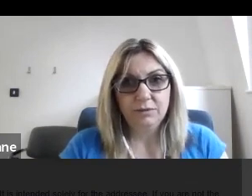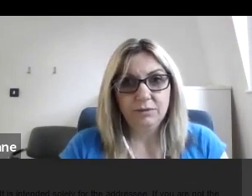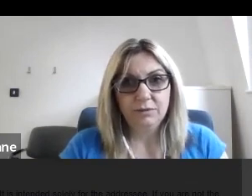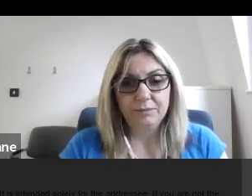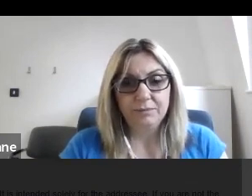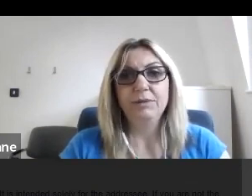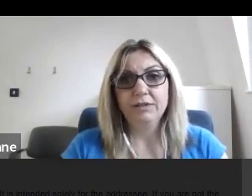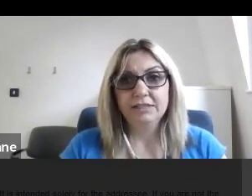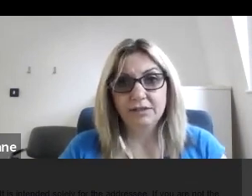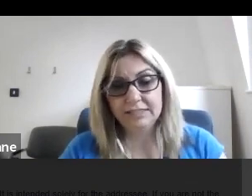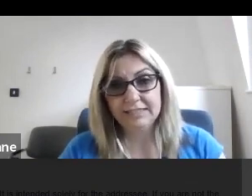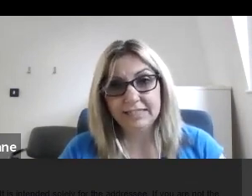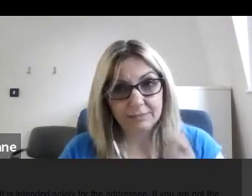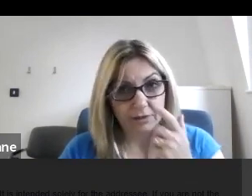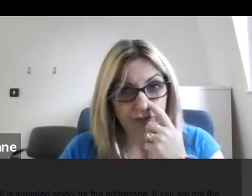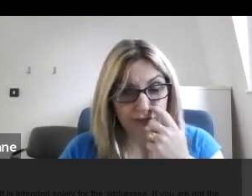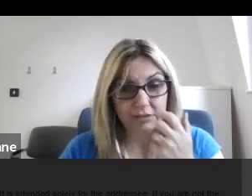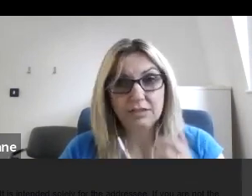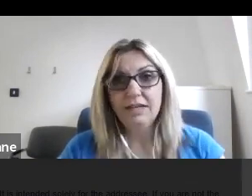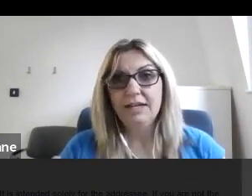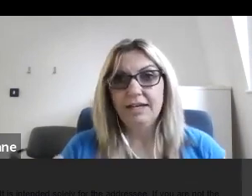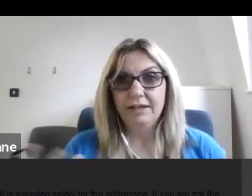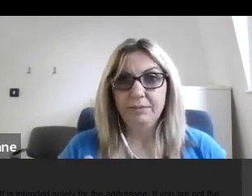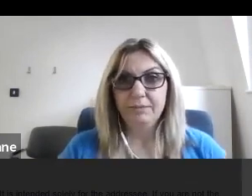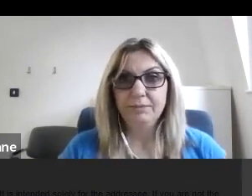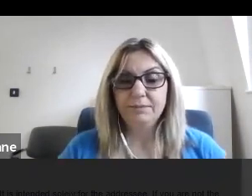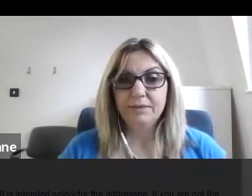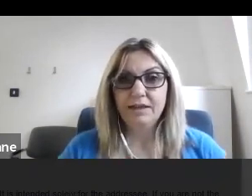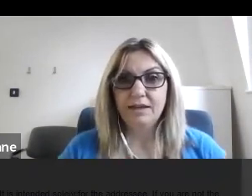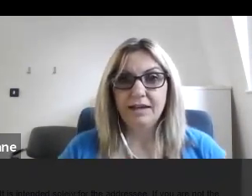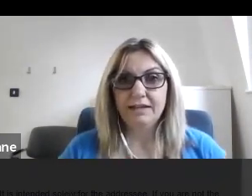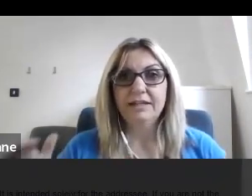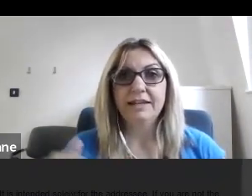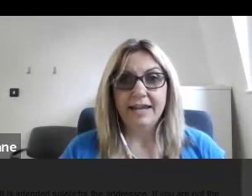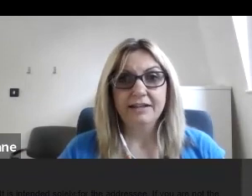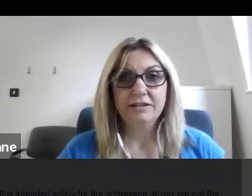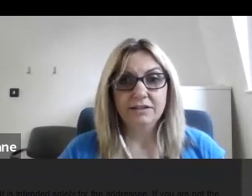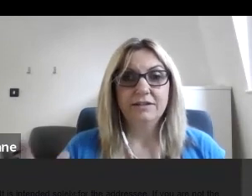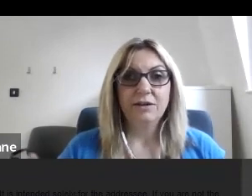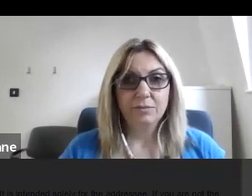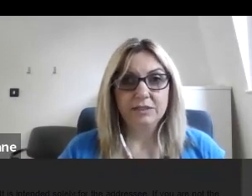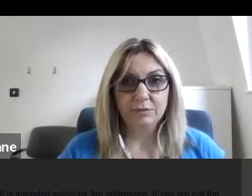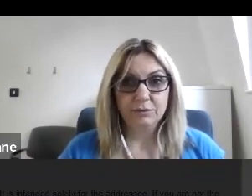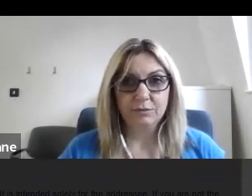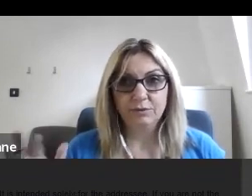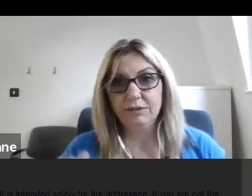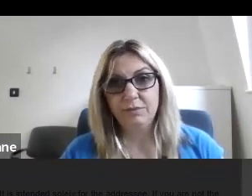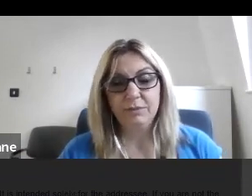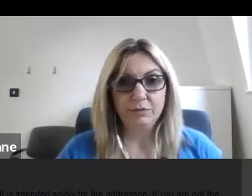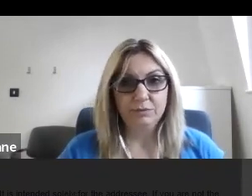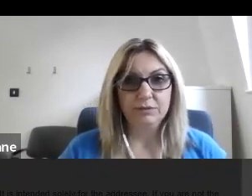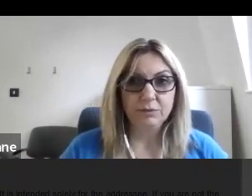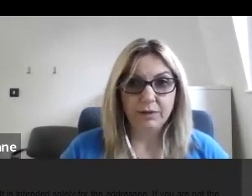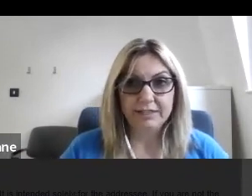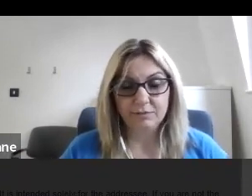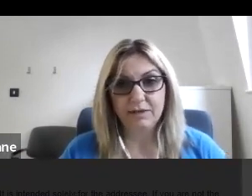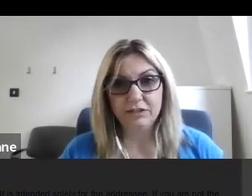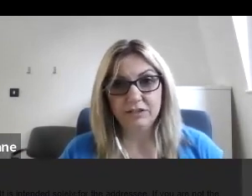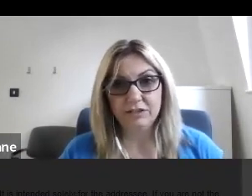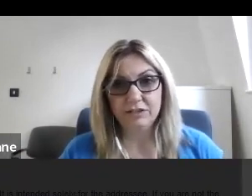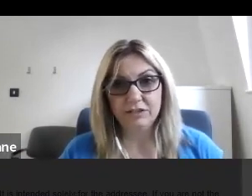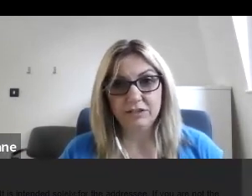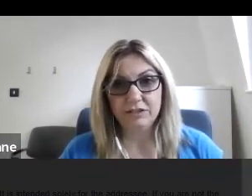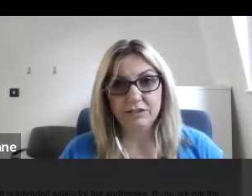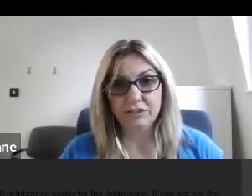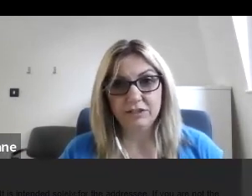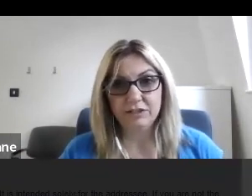you experience those intense emotions, and then the therapist will give people different ways of